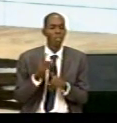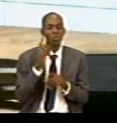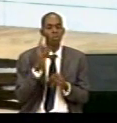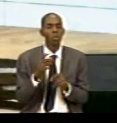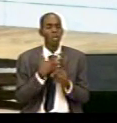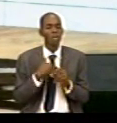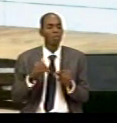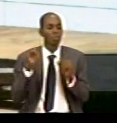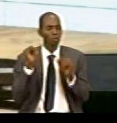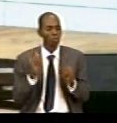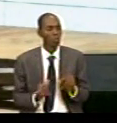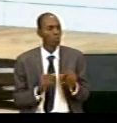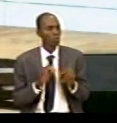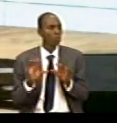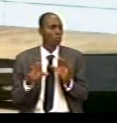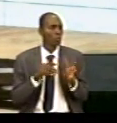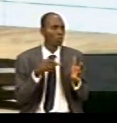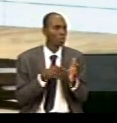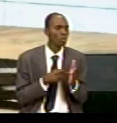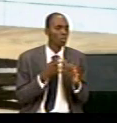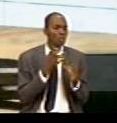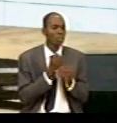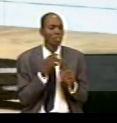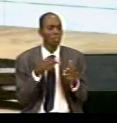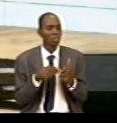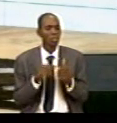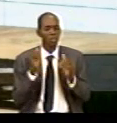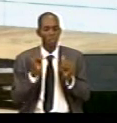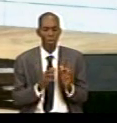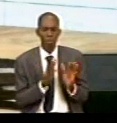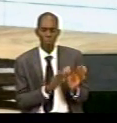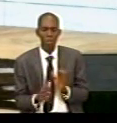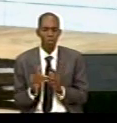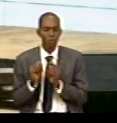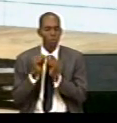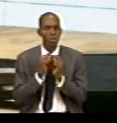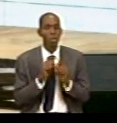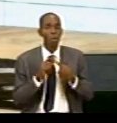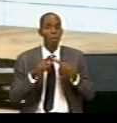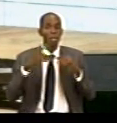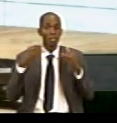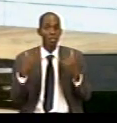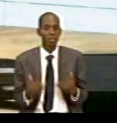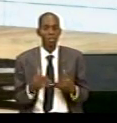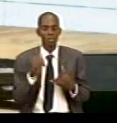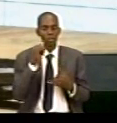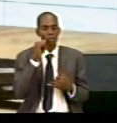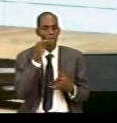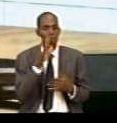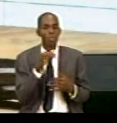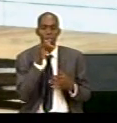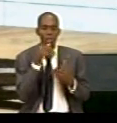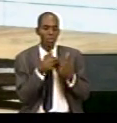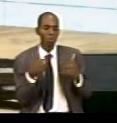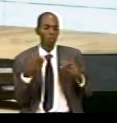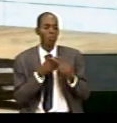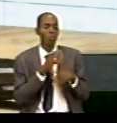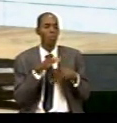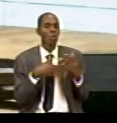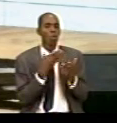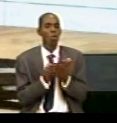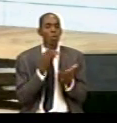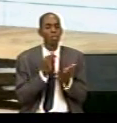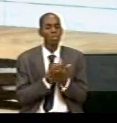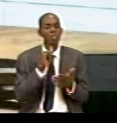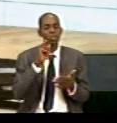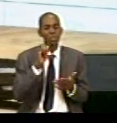they could get this done together, they could plan together, but now she separates from all that because